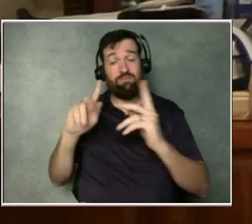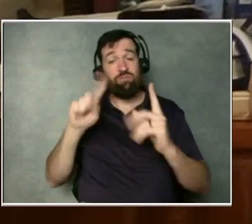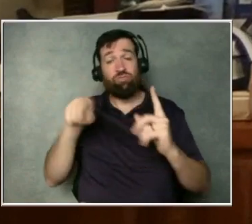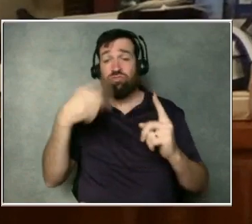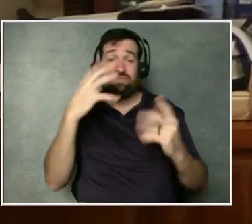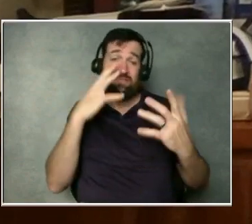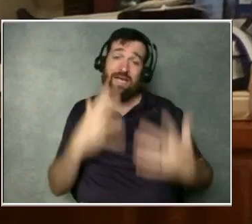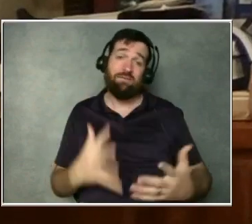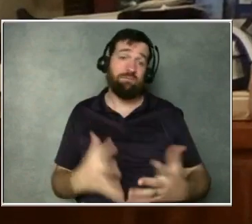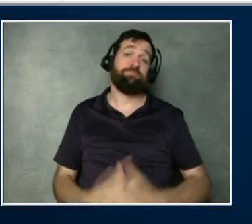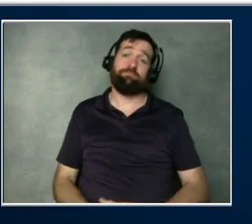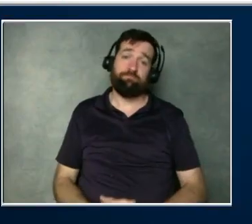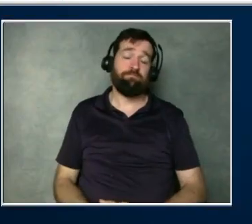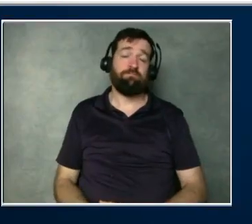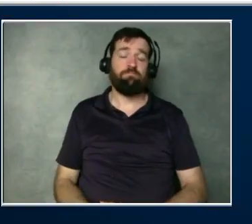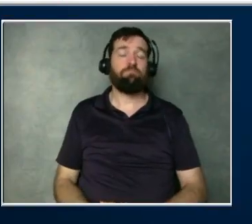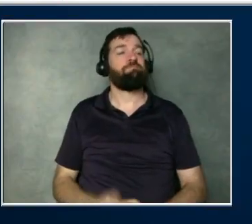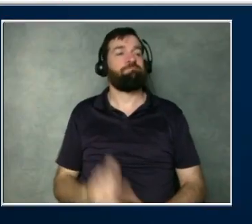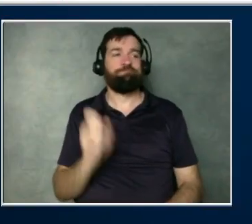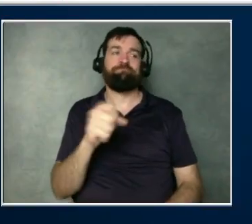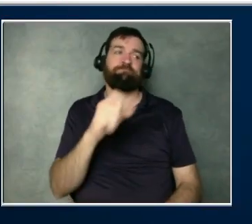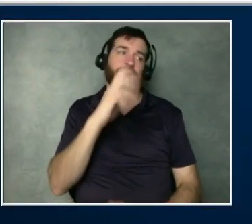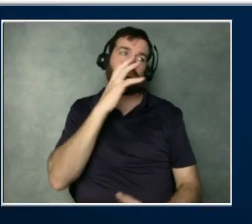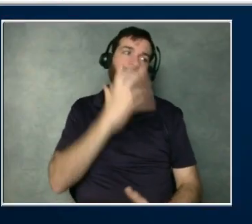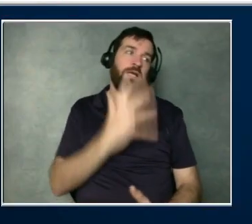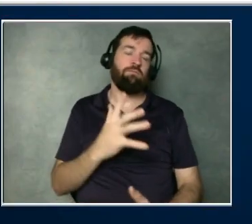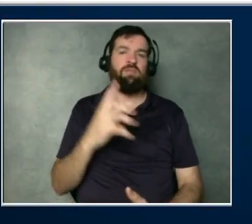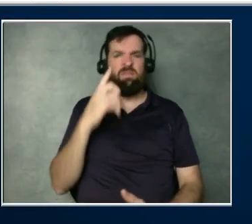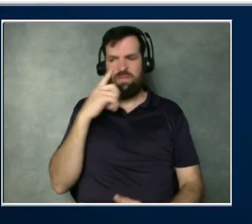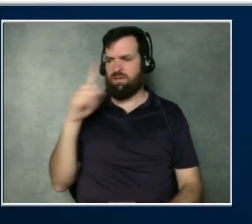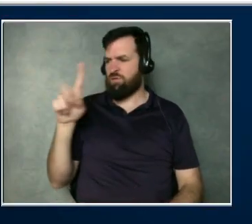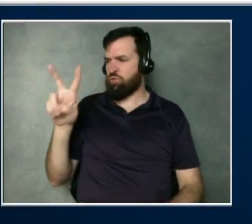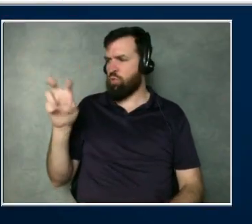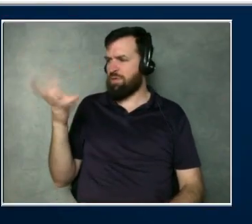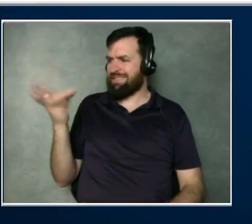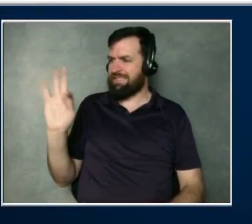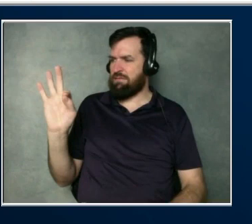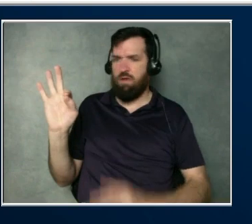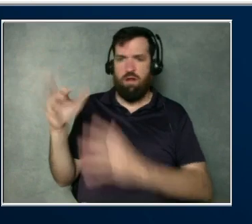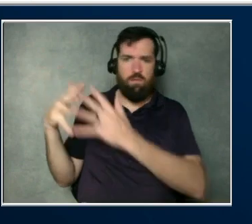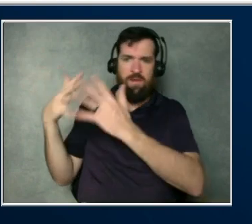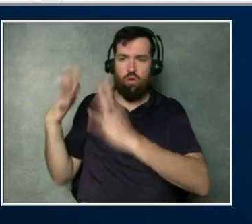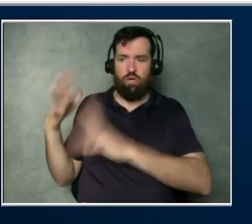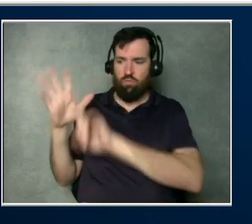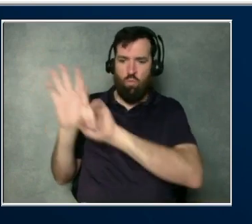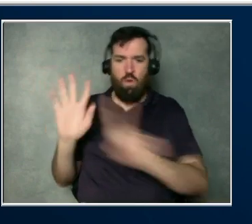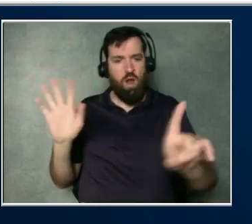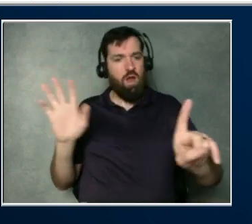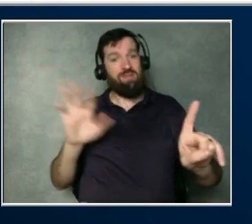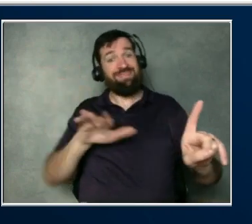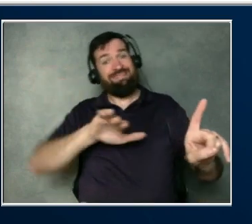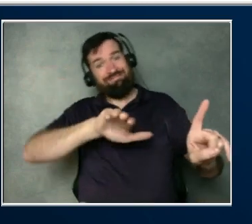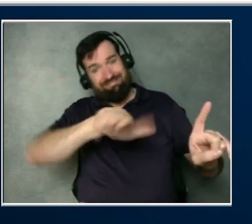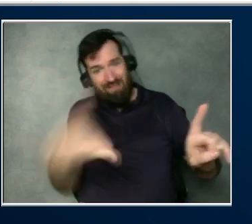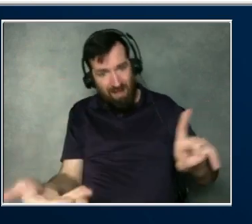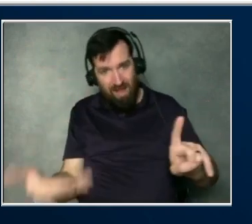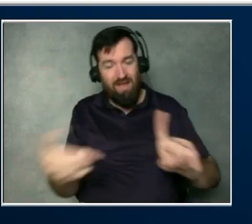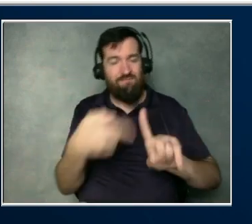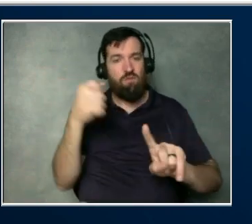sad. It is sad. And I think your point about 1 in 269 Americans lost their life to